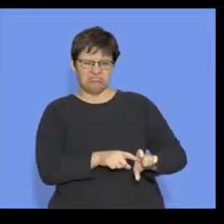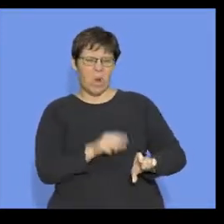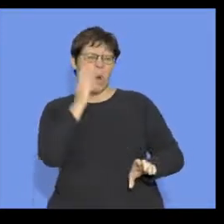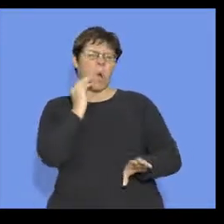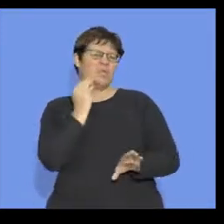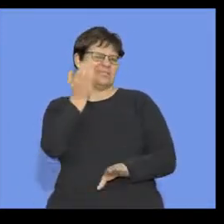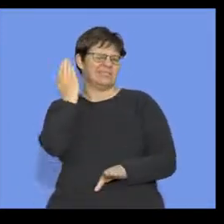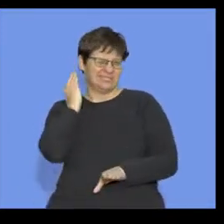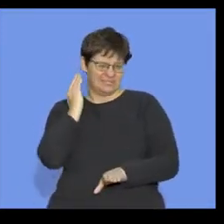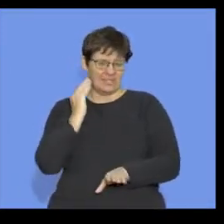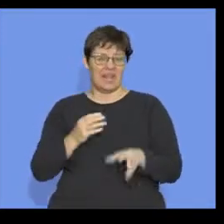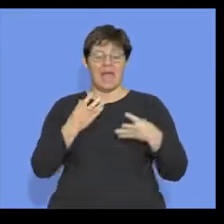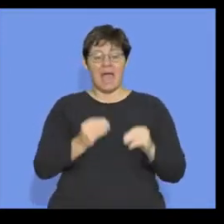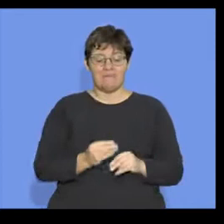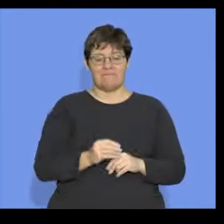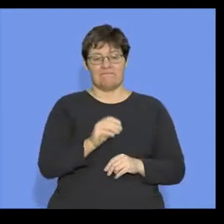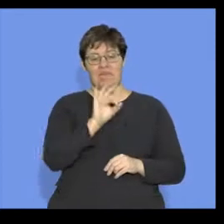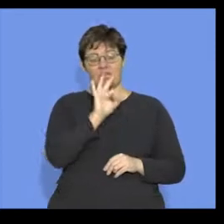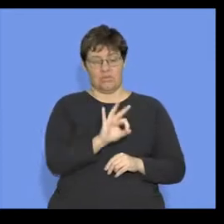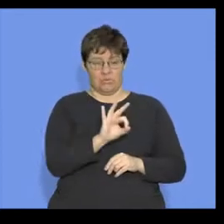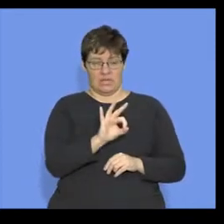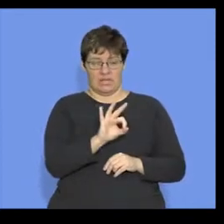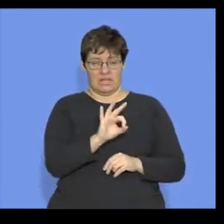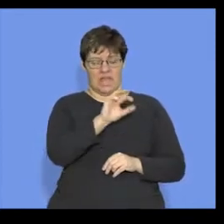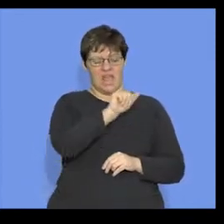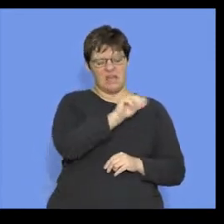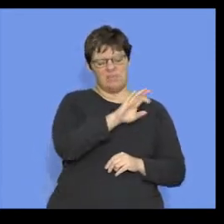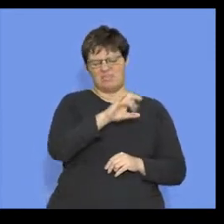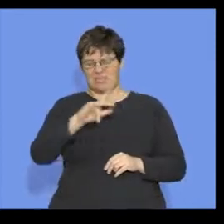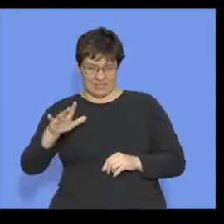consist of 3 letters, agreed?